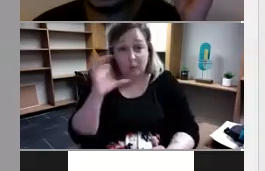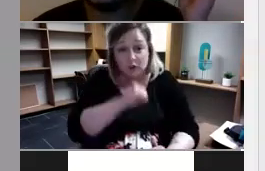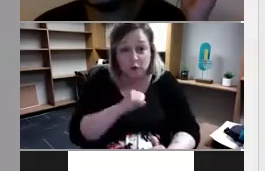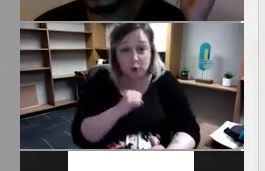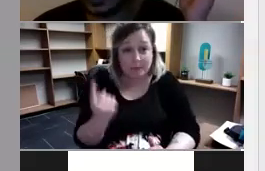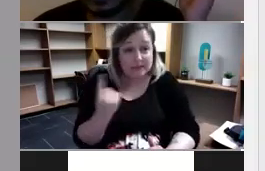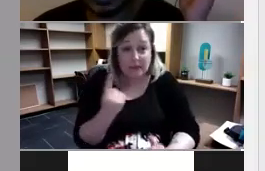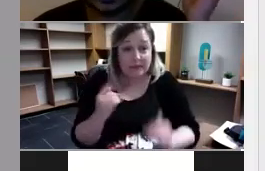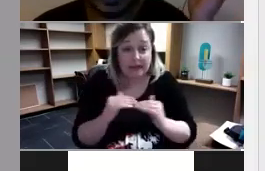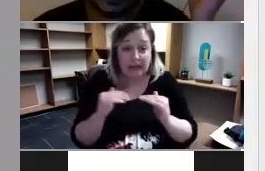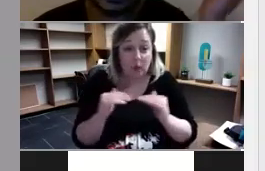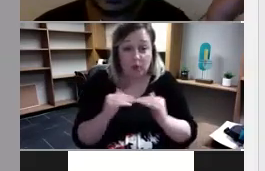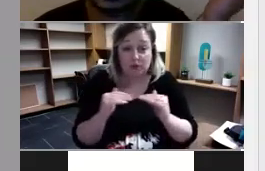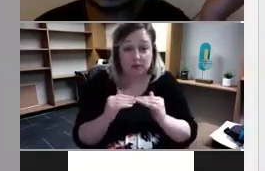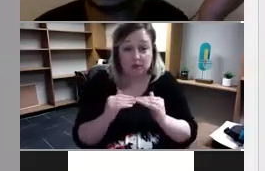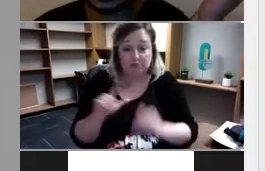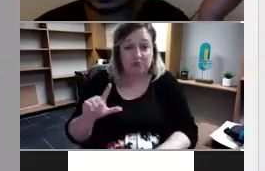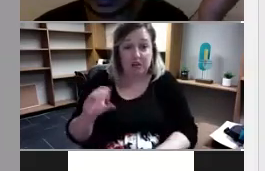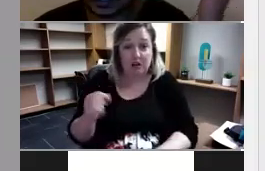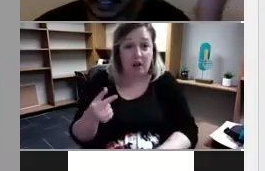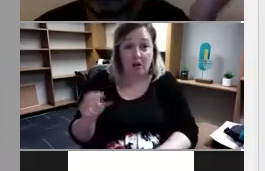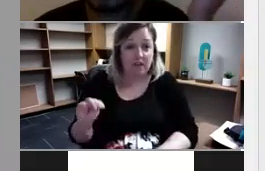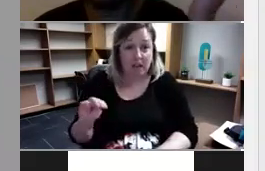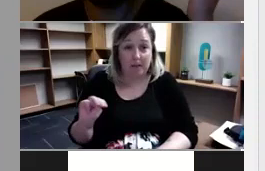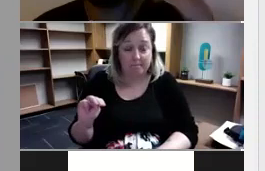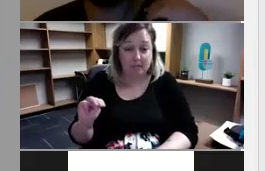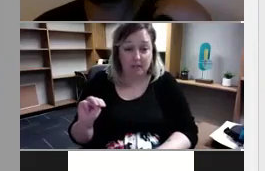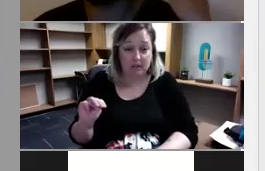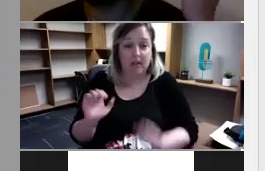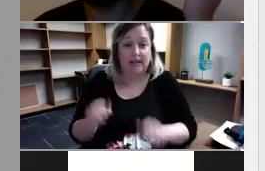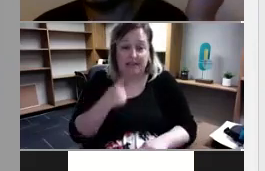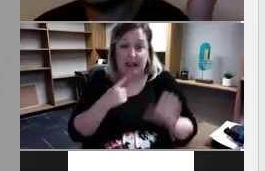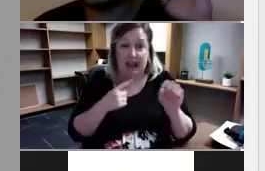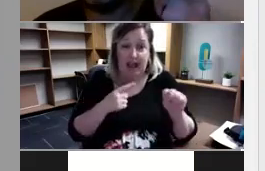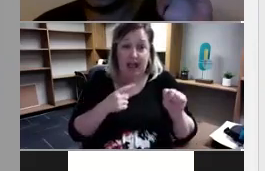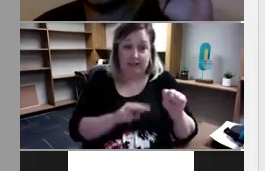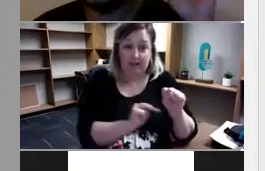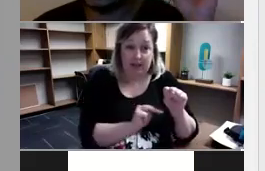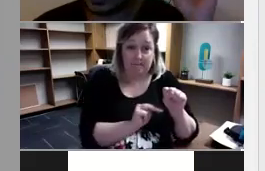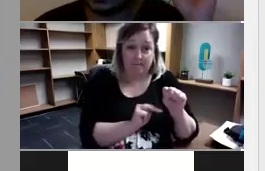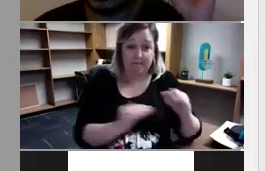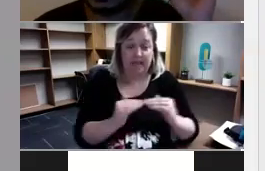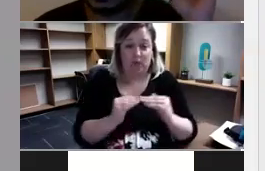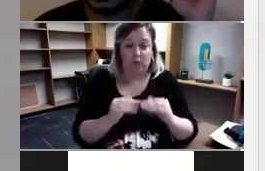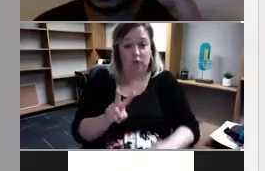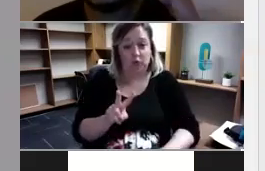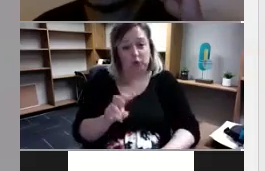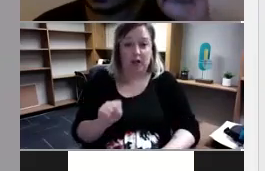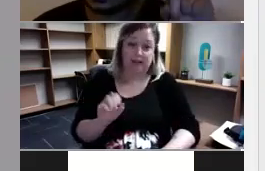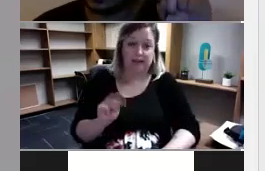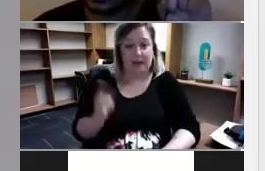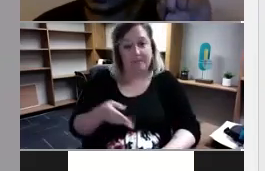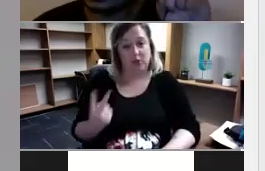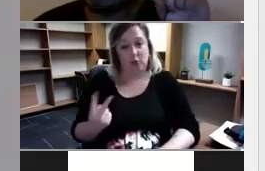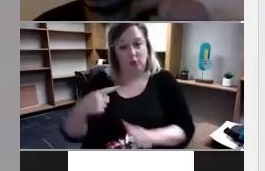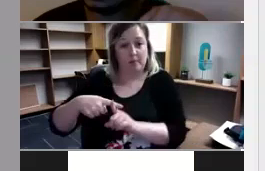m, which is t of n. So we can then say s of m equals to 2s m by 2 plus 1. And we